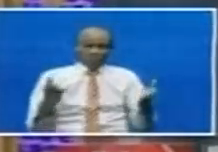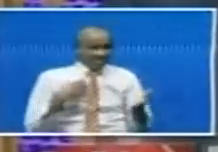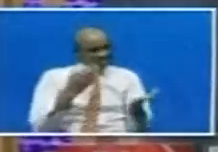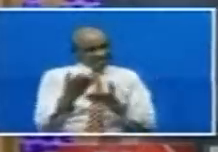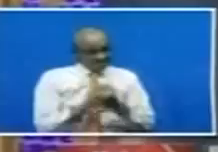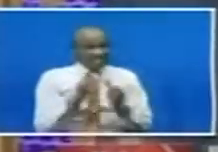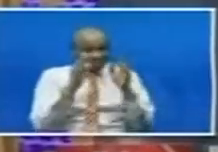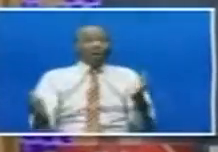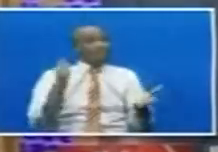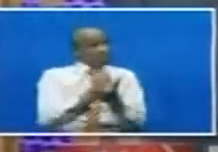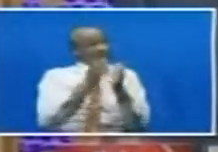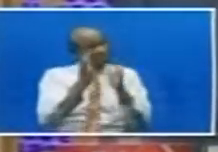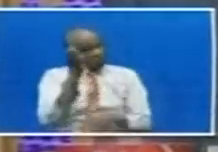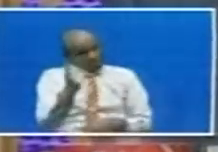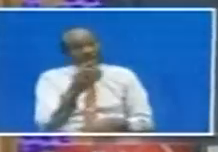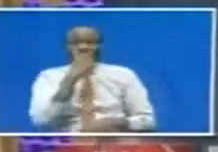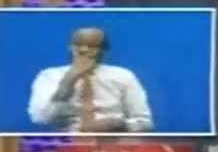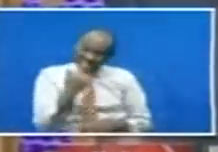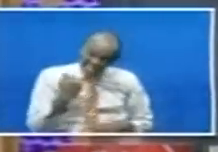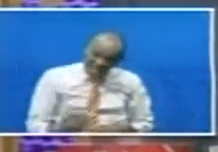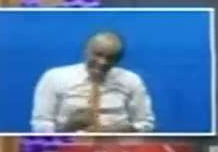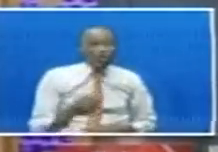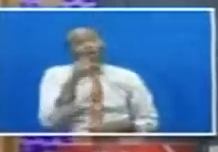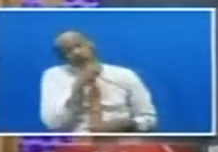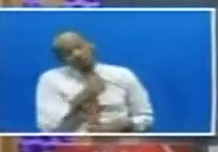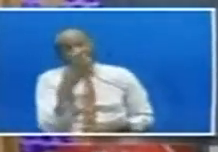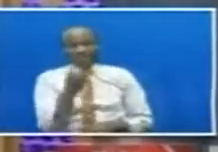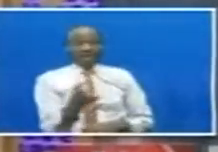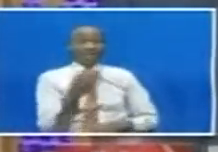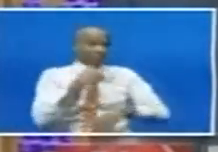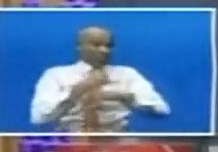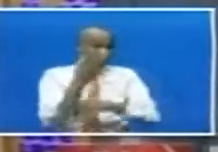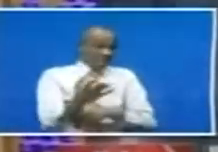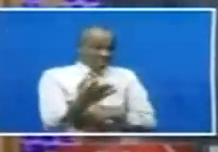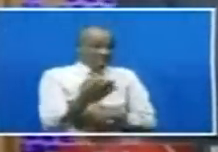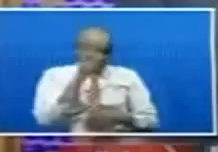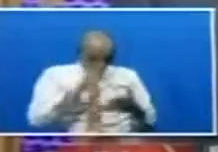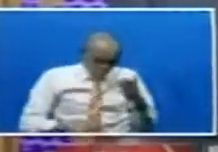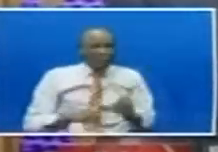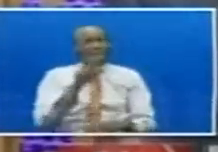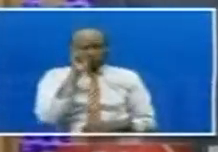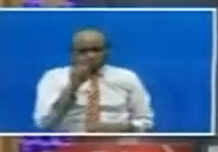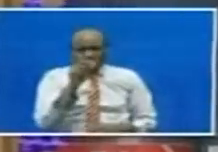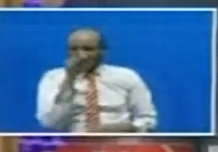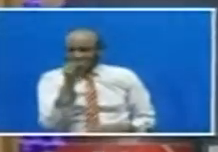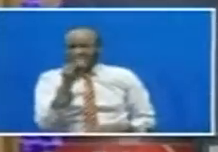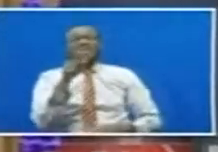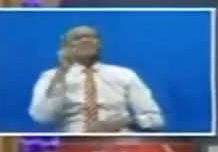appoint anybody, whatever the age that you appoint in an institution, what I'm looking for is at the end of the